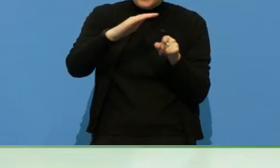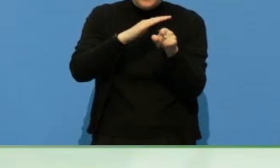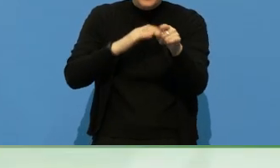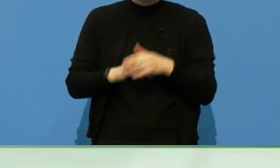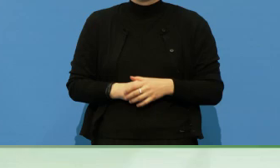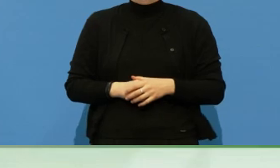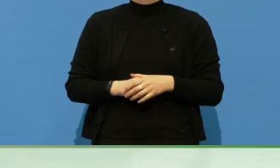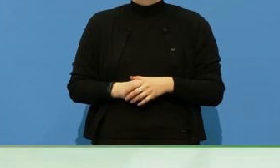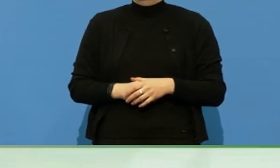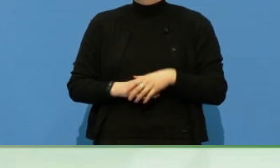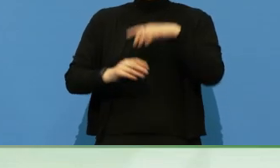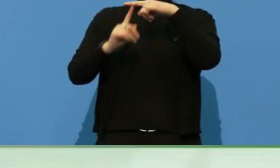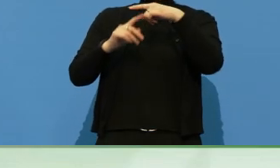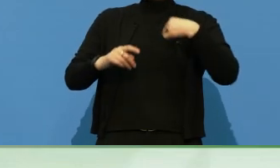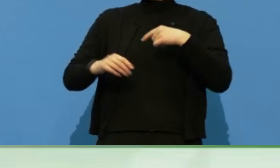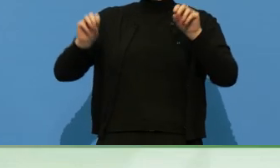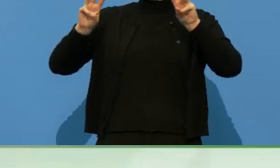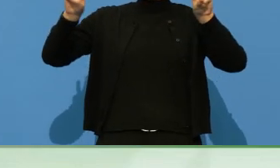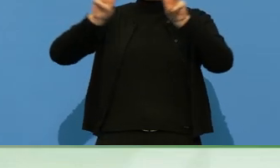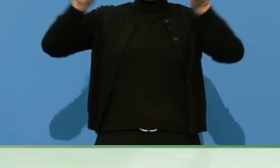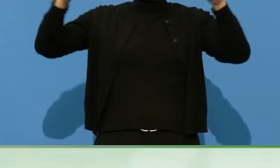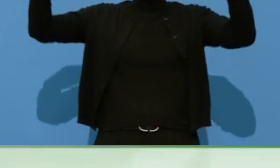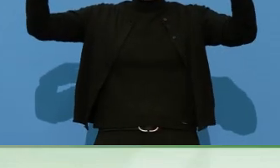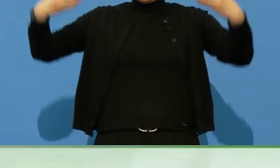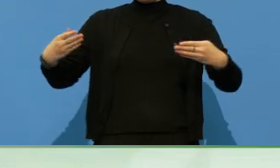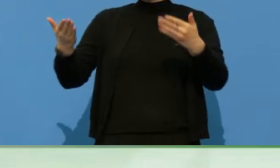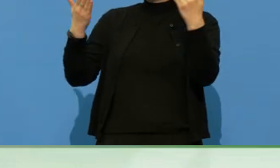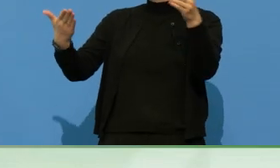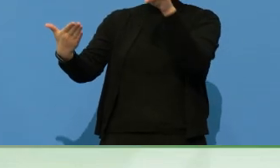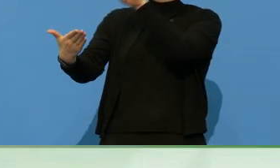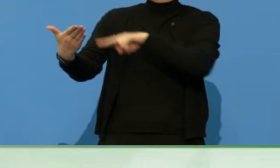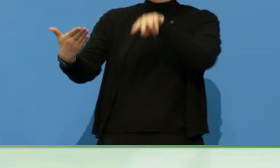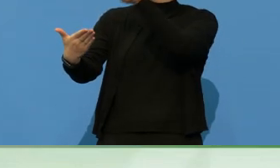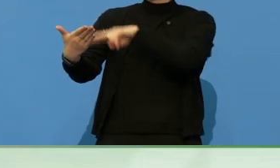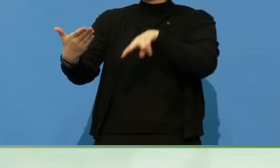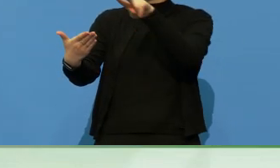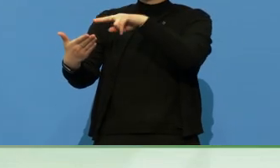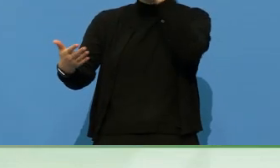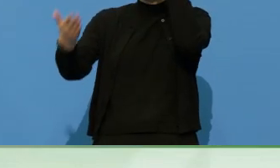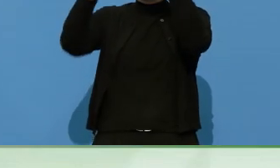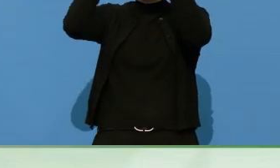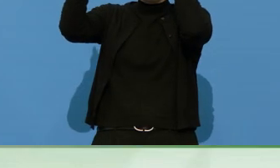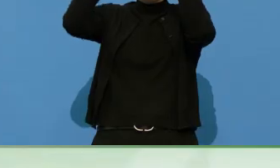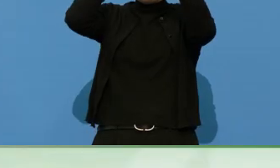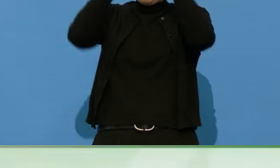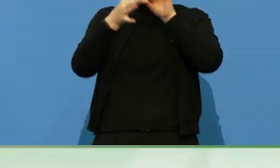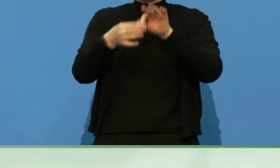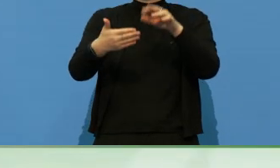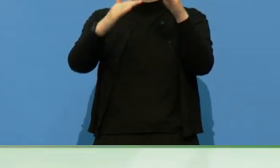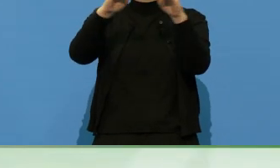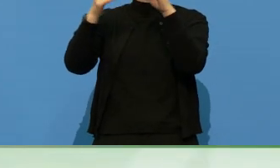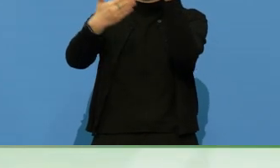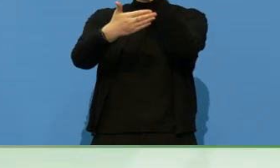We have a lot of knowledge about universal design. But most of all, thank you everyone for joining